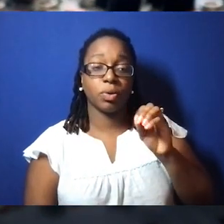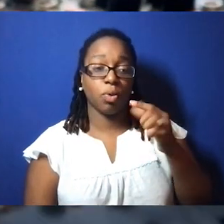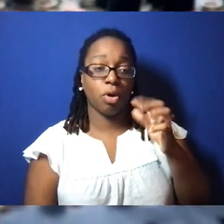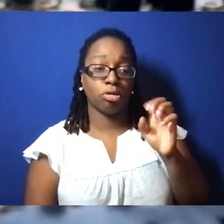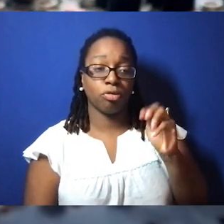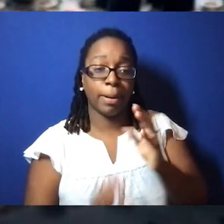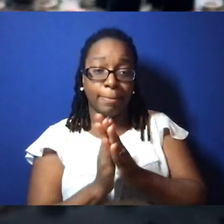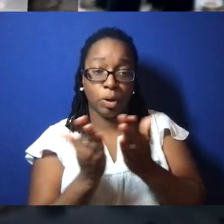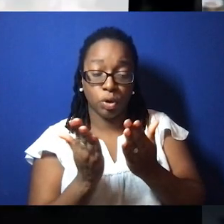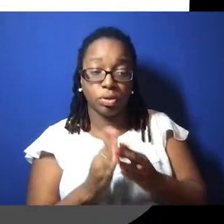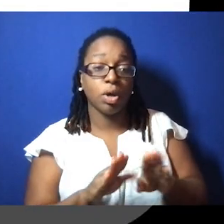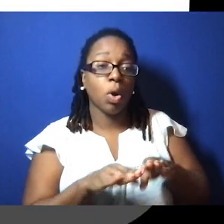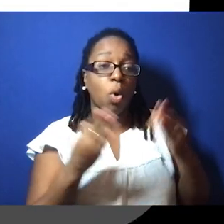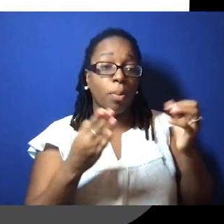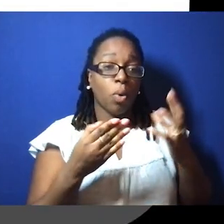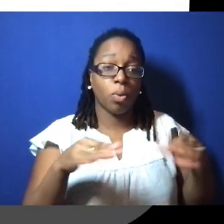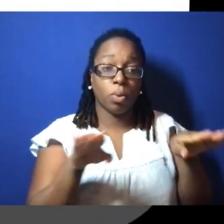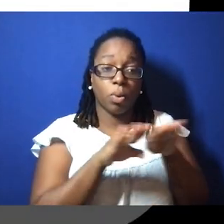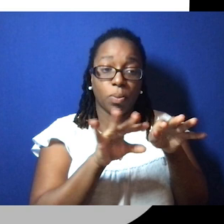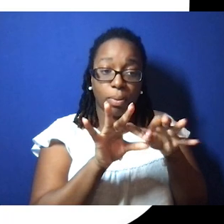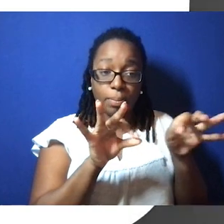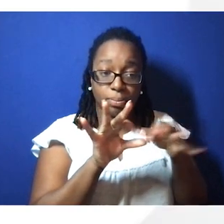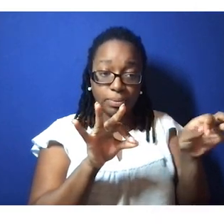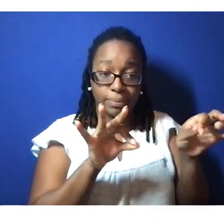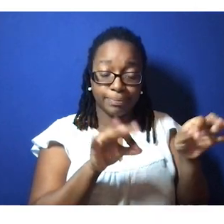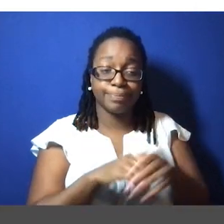books, open or closed captioning,